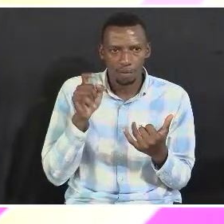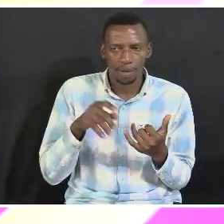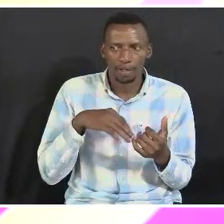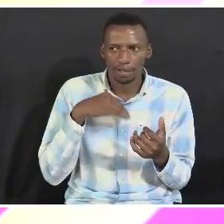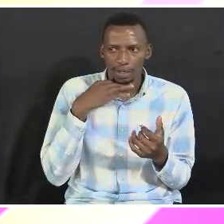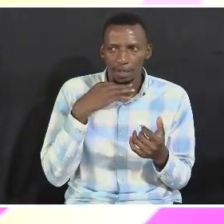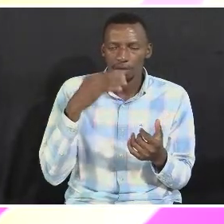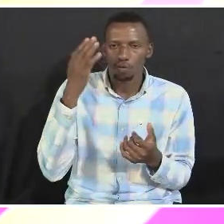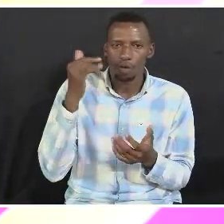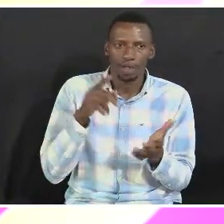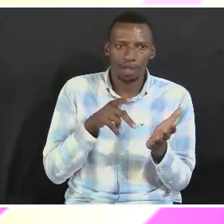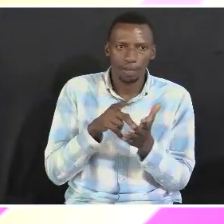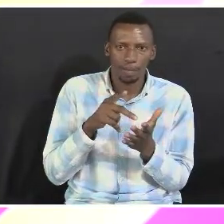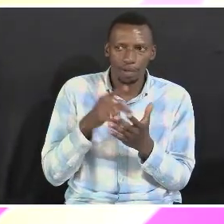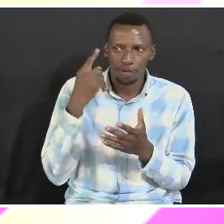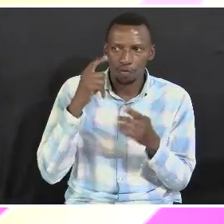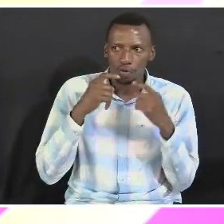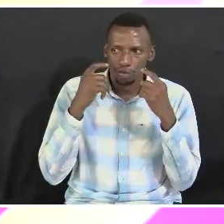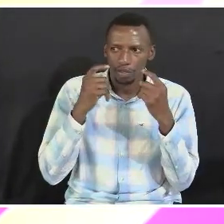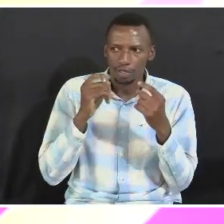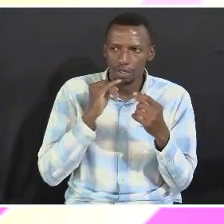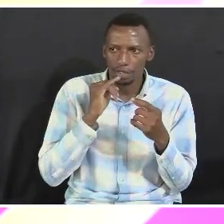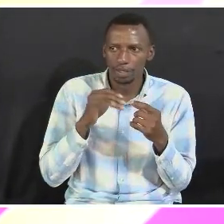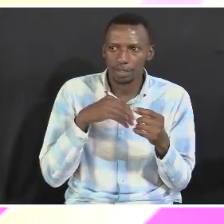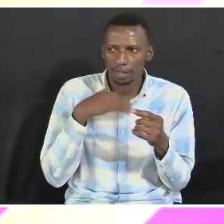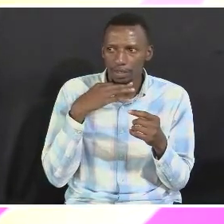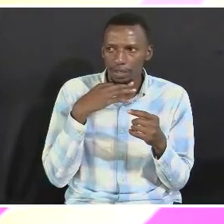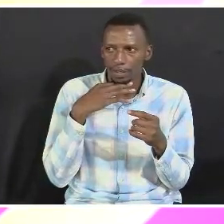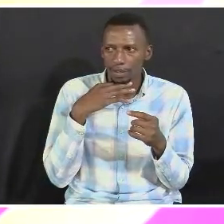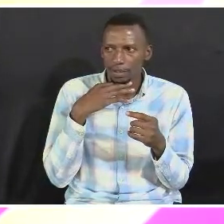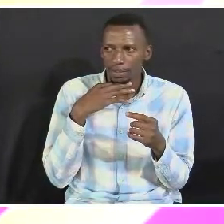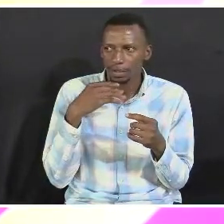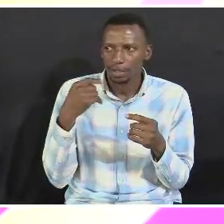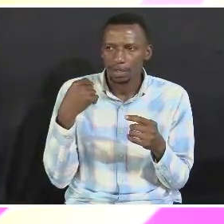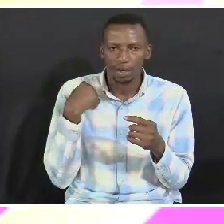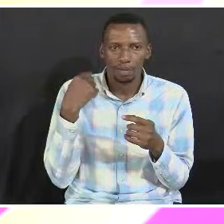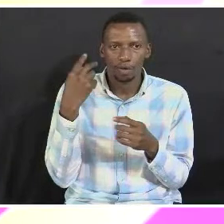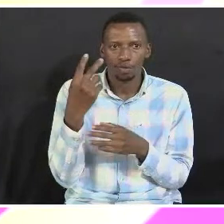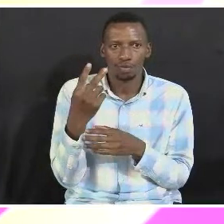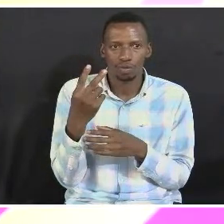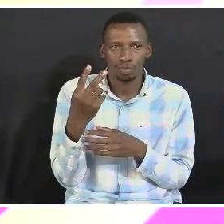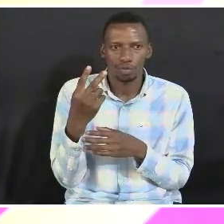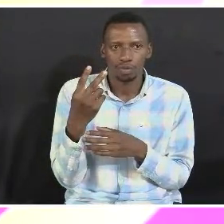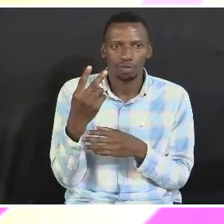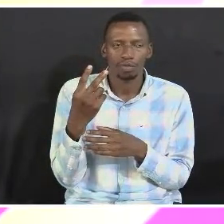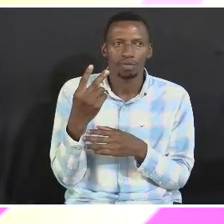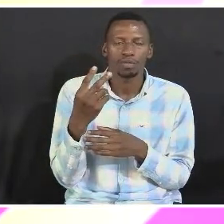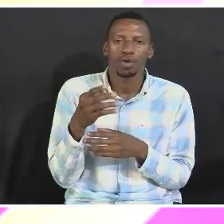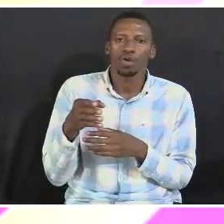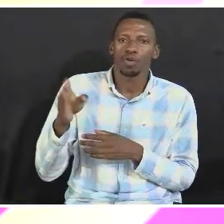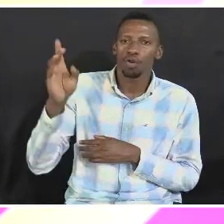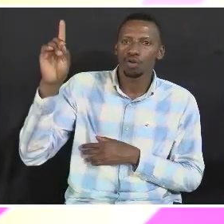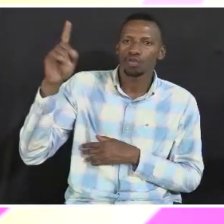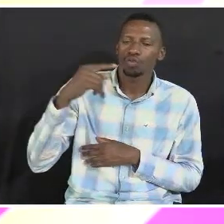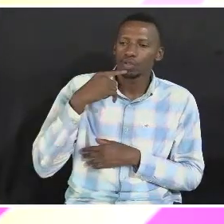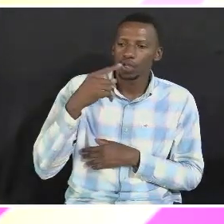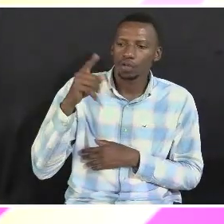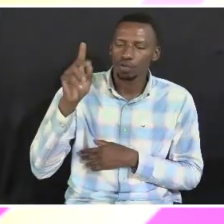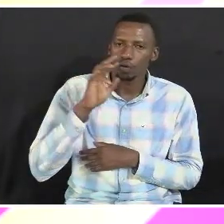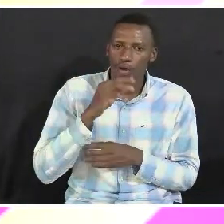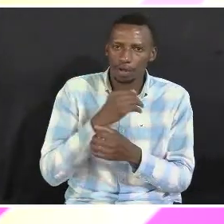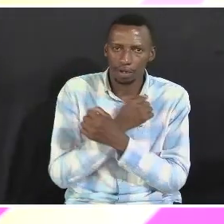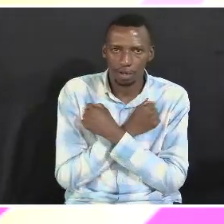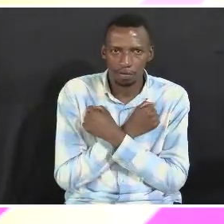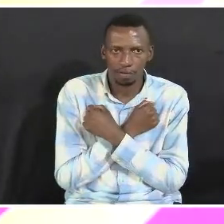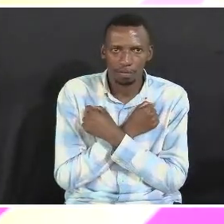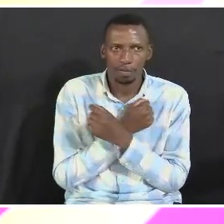death. Two, God, you say you are love, and